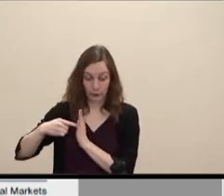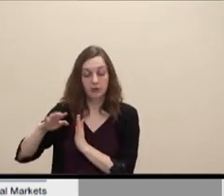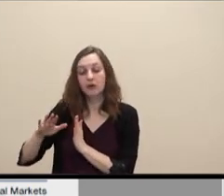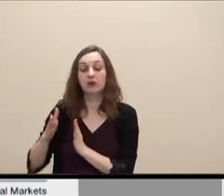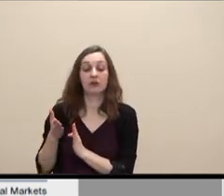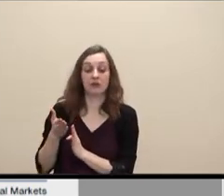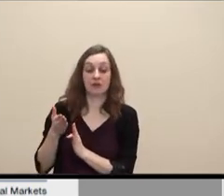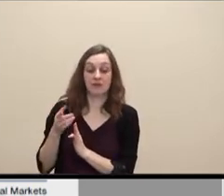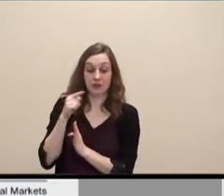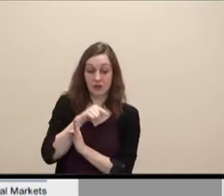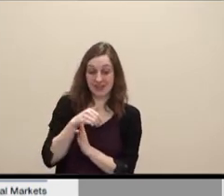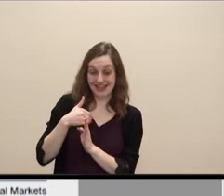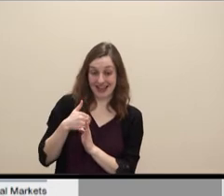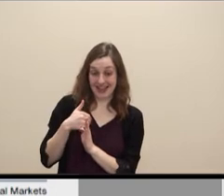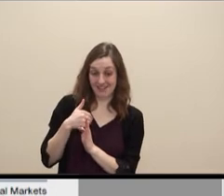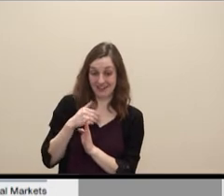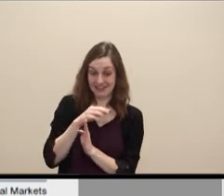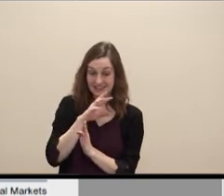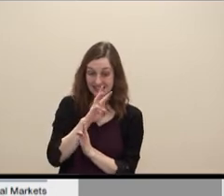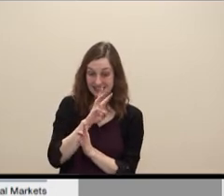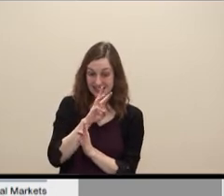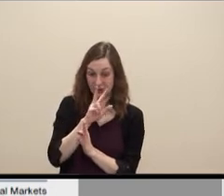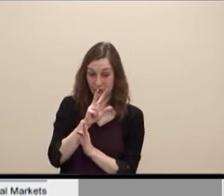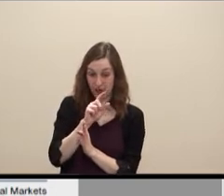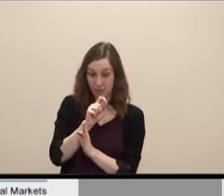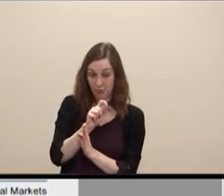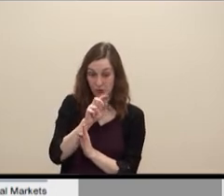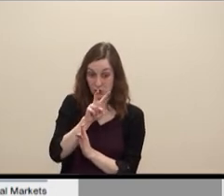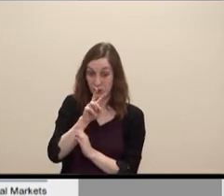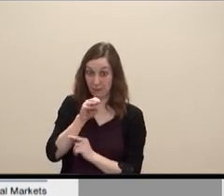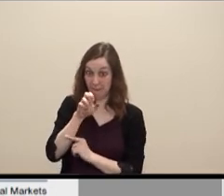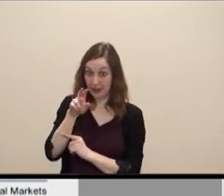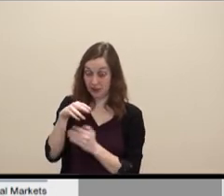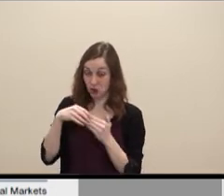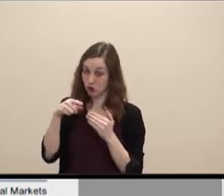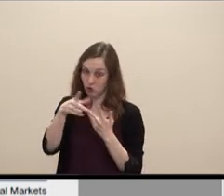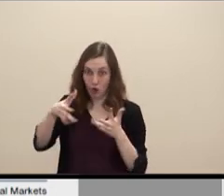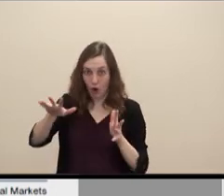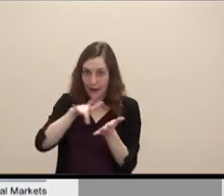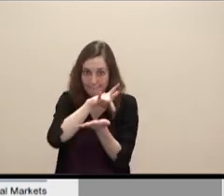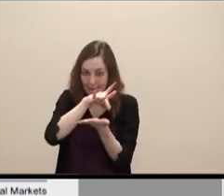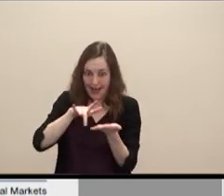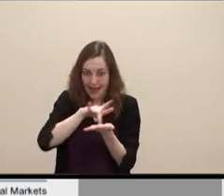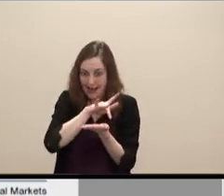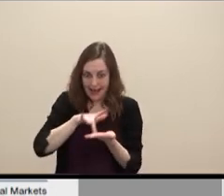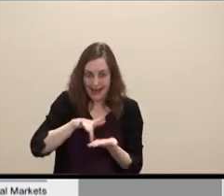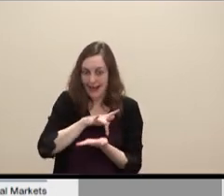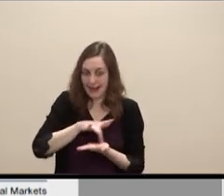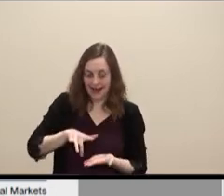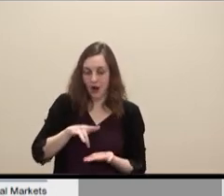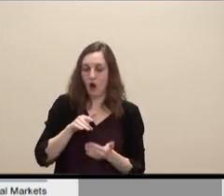$260.3 million. You guys have paid that down by over $120 million.